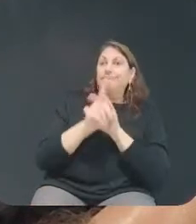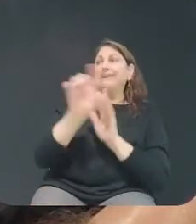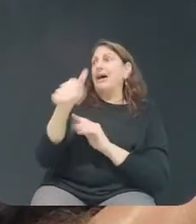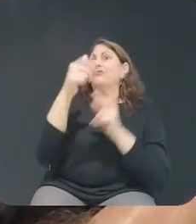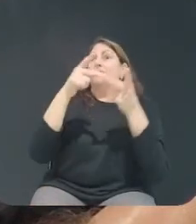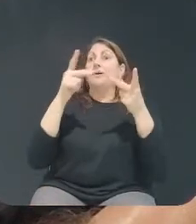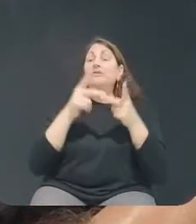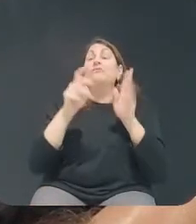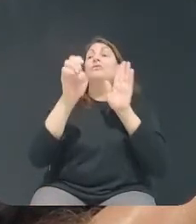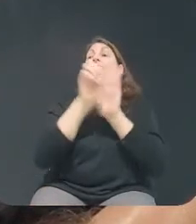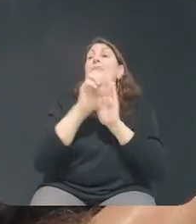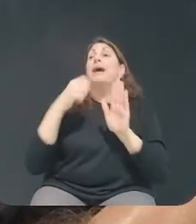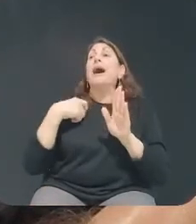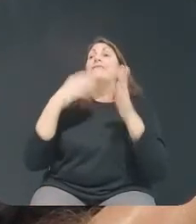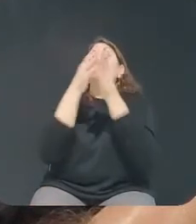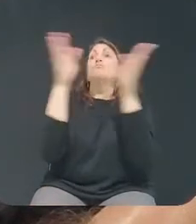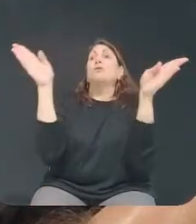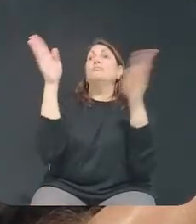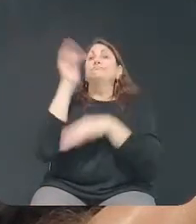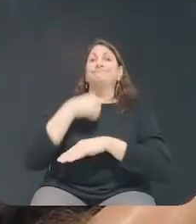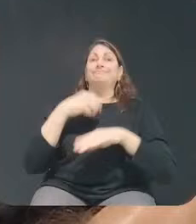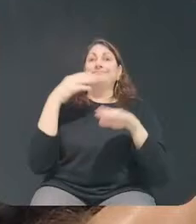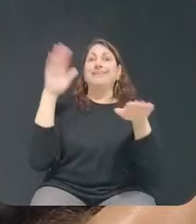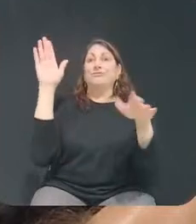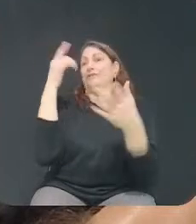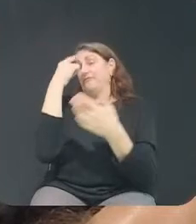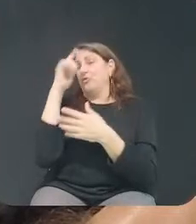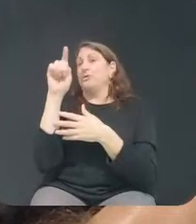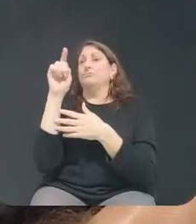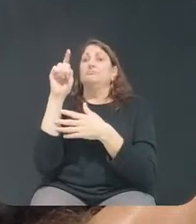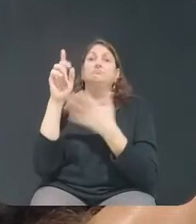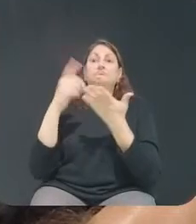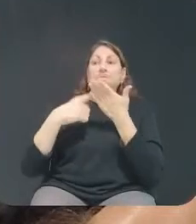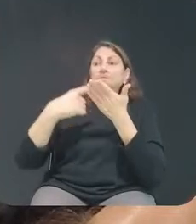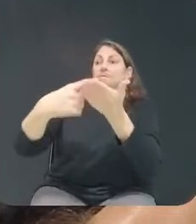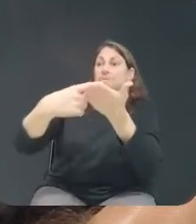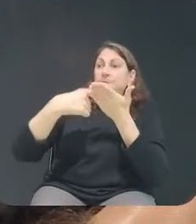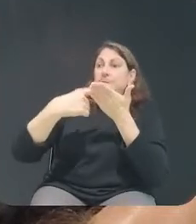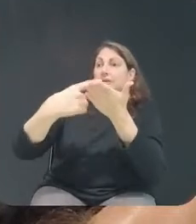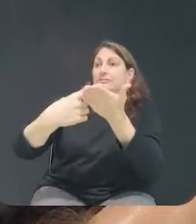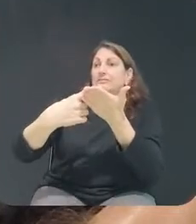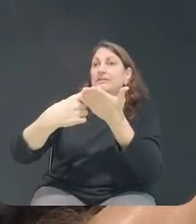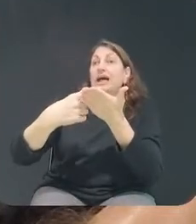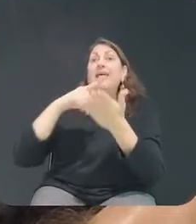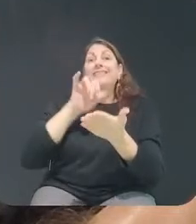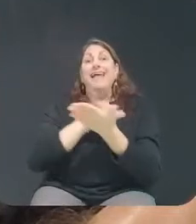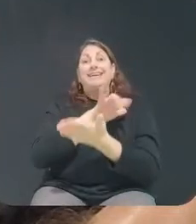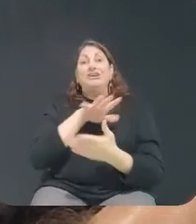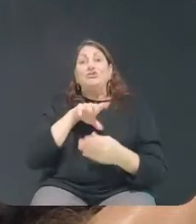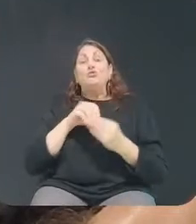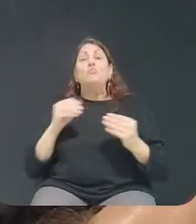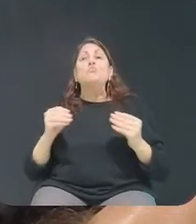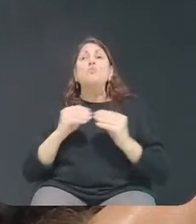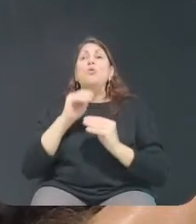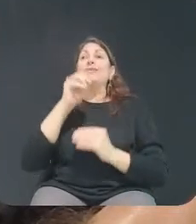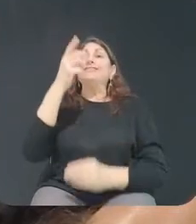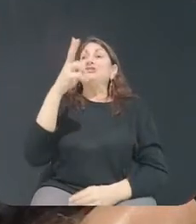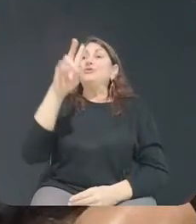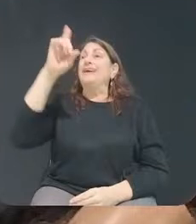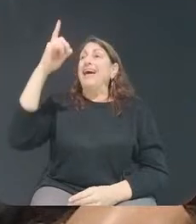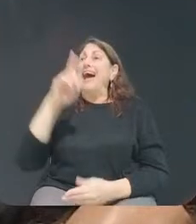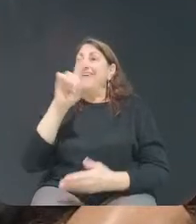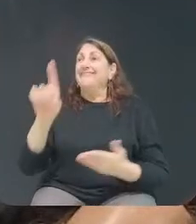to discuss an earlier version of this ordinance on May 30th, 1985, includes over 2.5 hours of